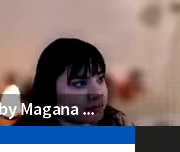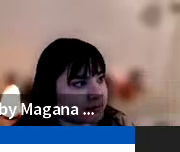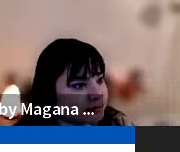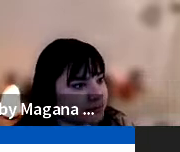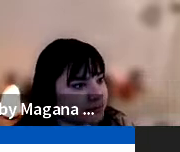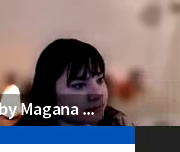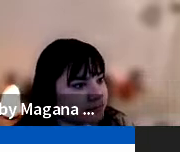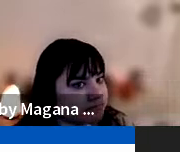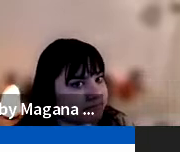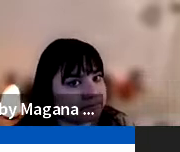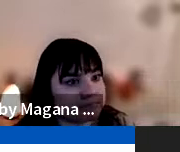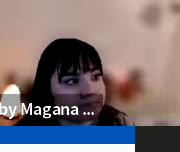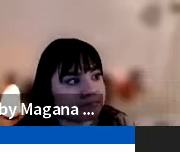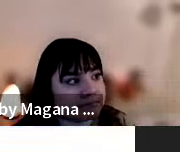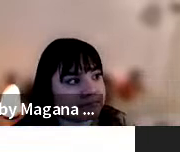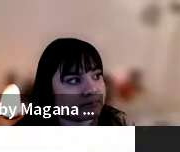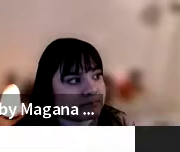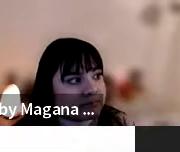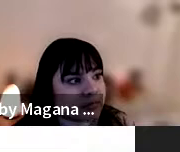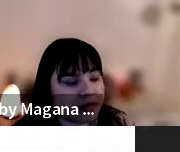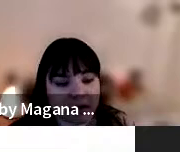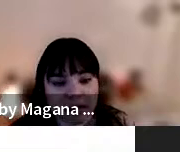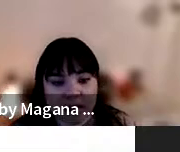computer screen.